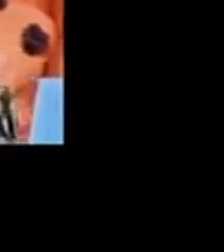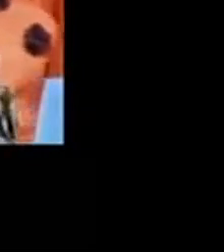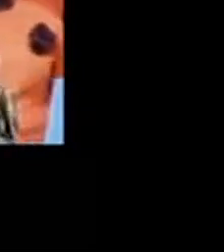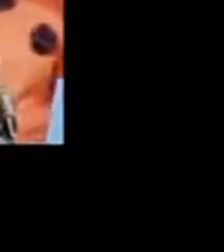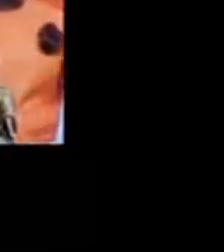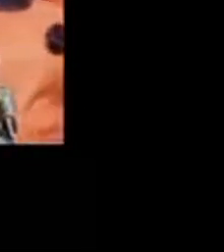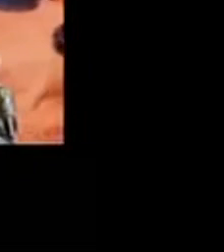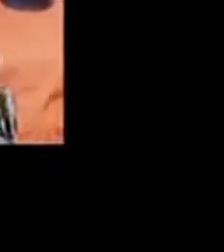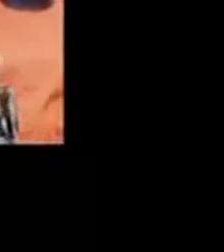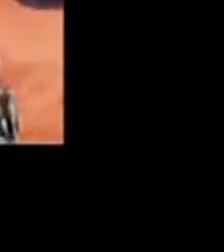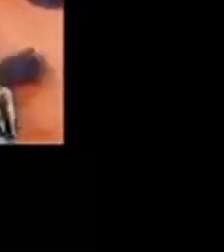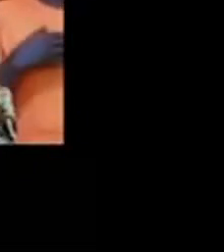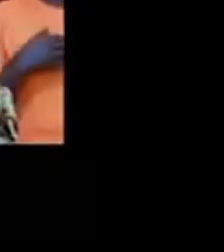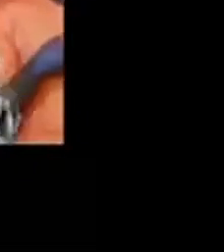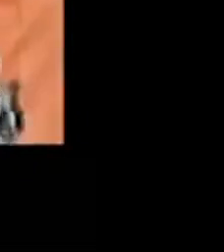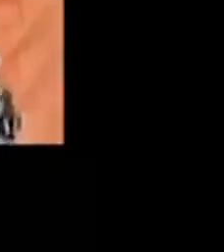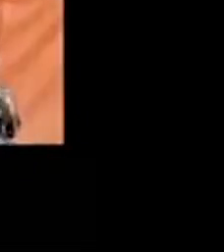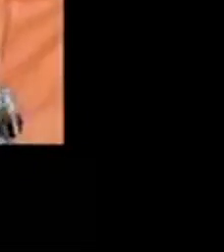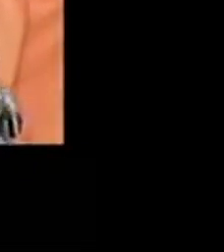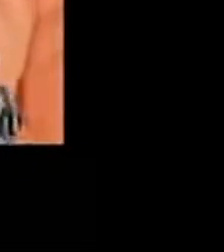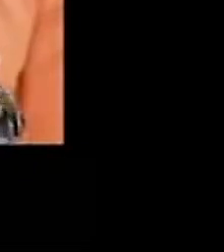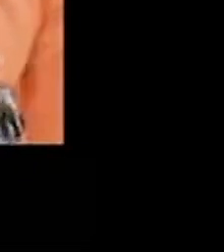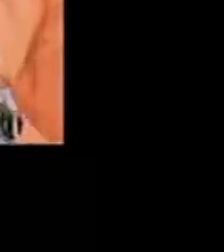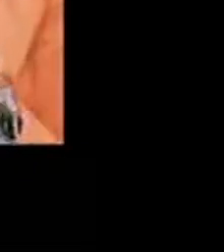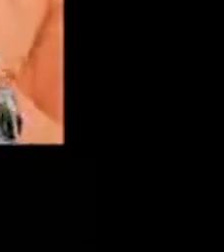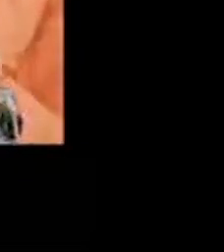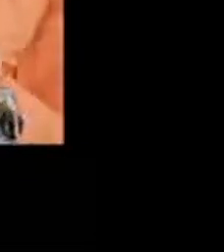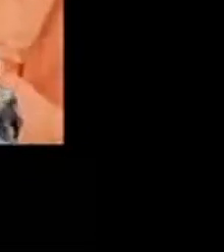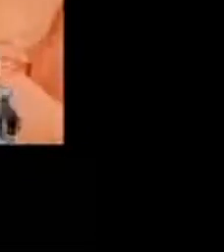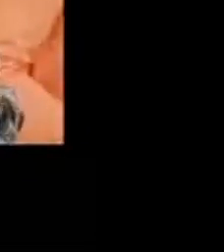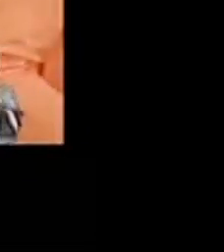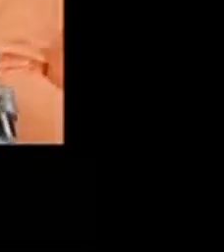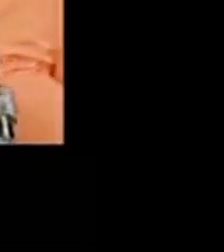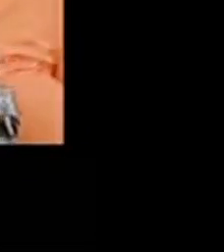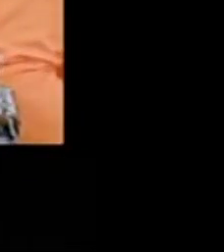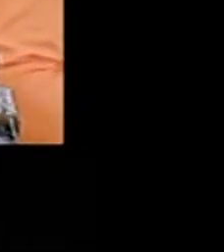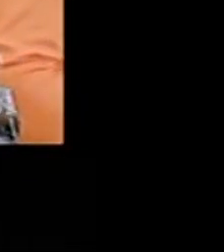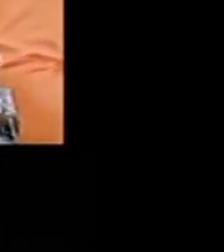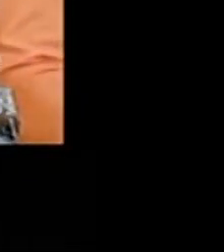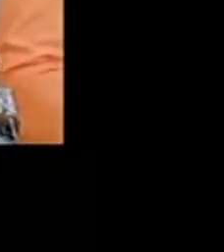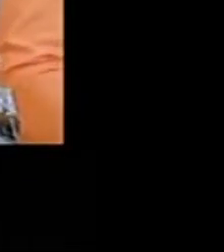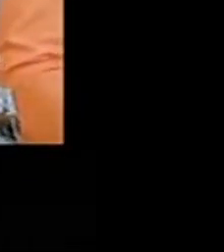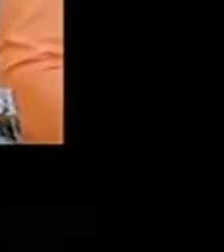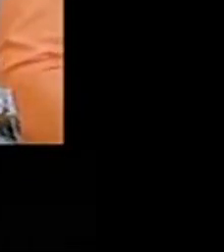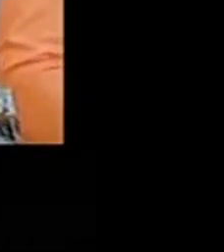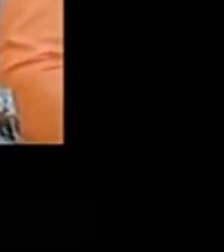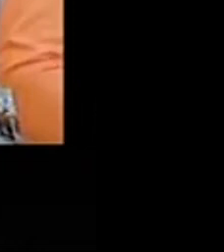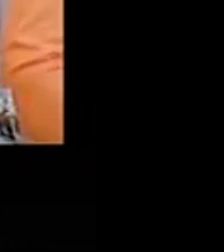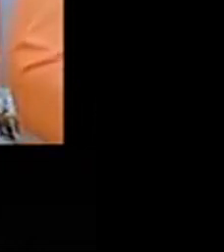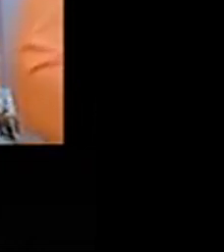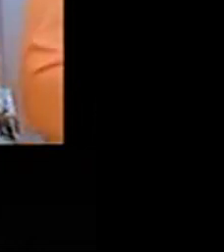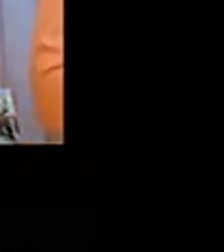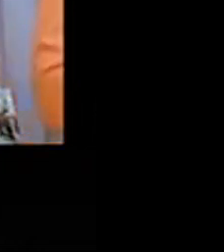Not have dominion over you. I am a child of God. And I'm no